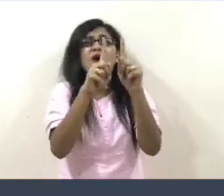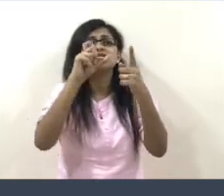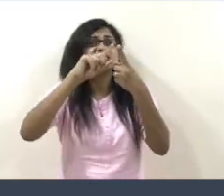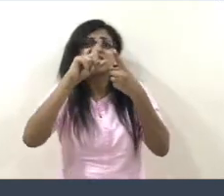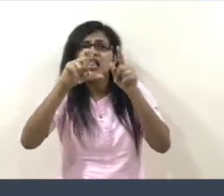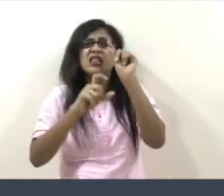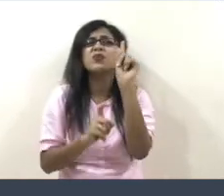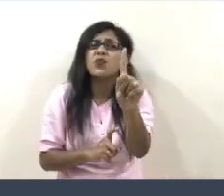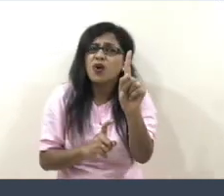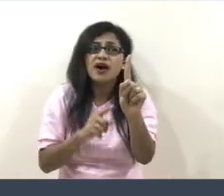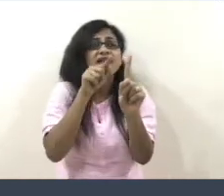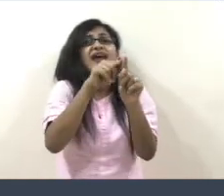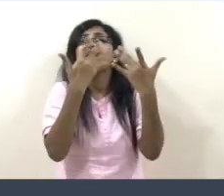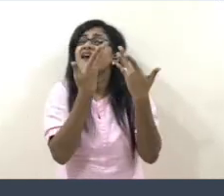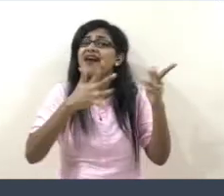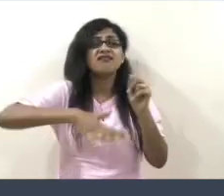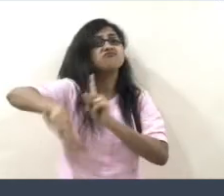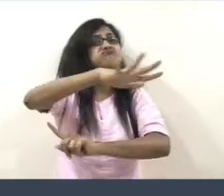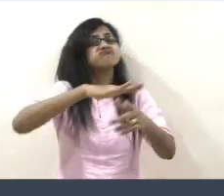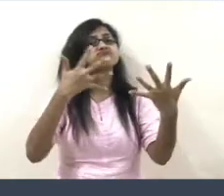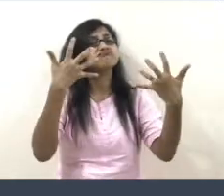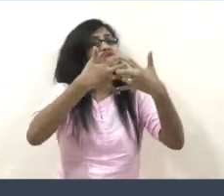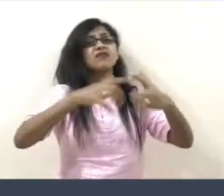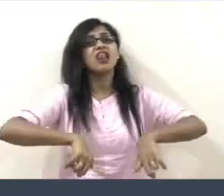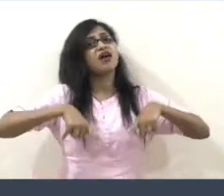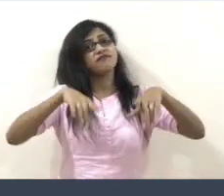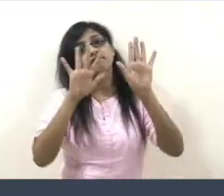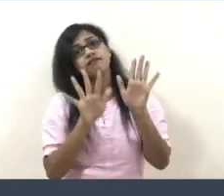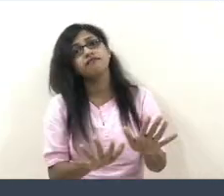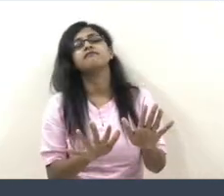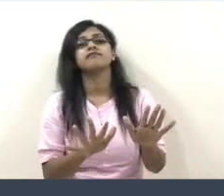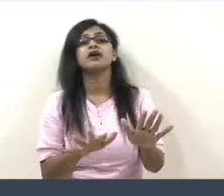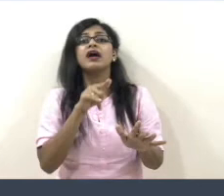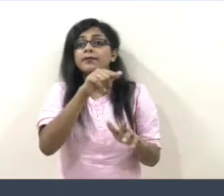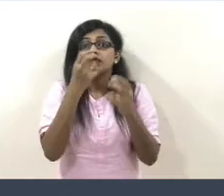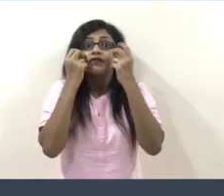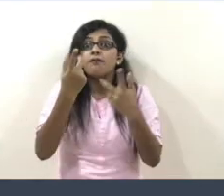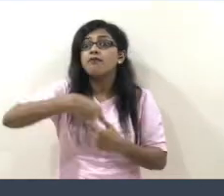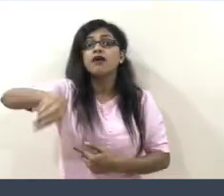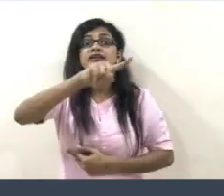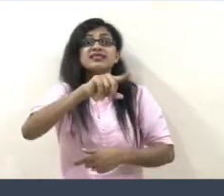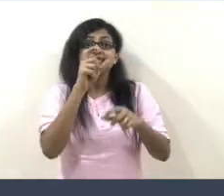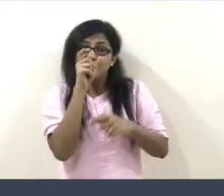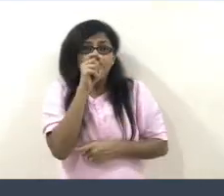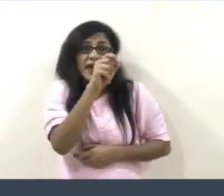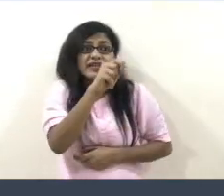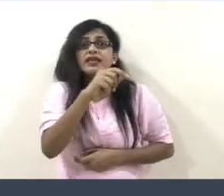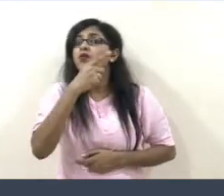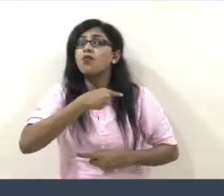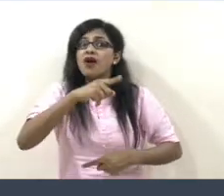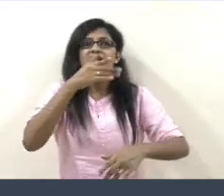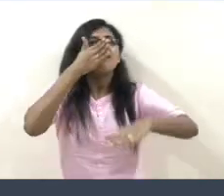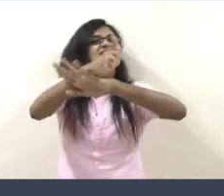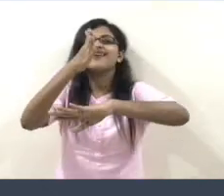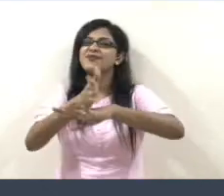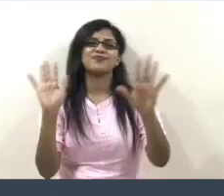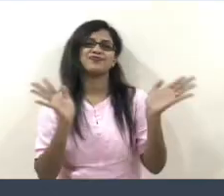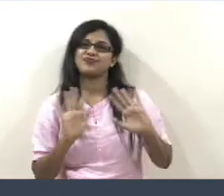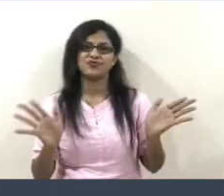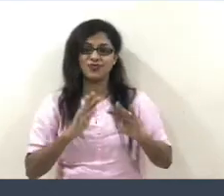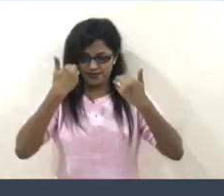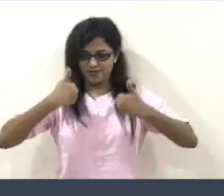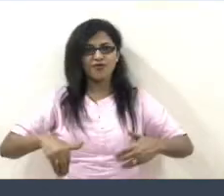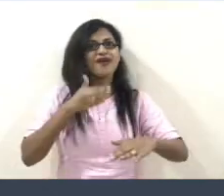What may come as a surprise to some is that bacteria are not always harmful to the human body. In fact, it has been proved that less than 1% of bacteria